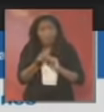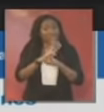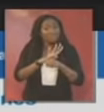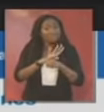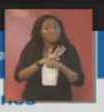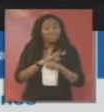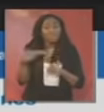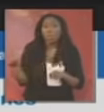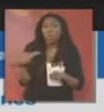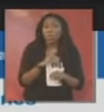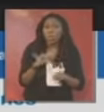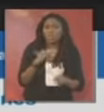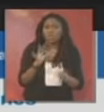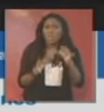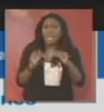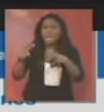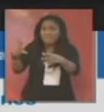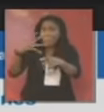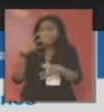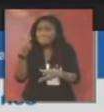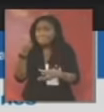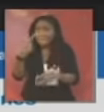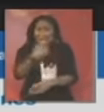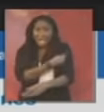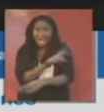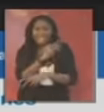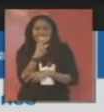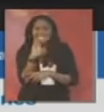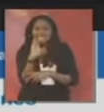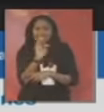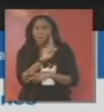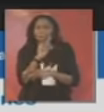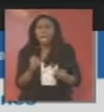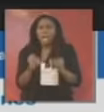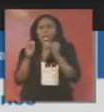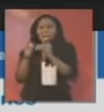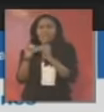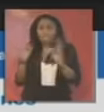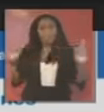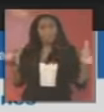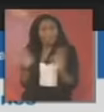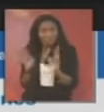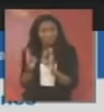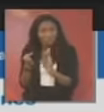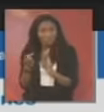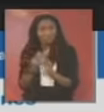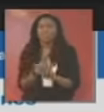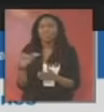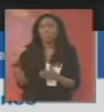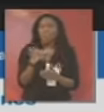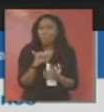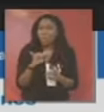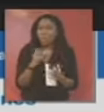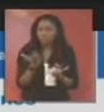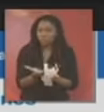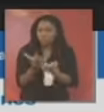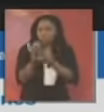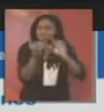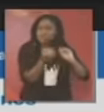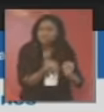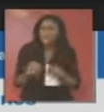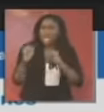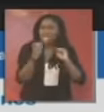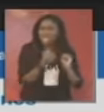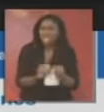storage requirements for each of those vaccines. And importantly, it also addressed strategies to increase vaccine